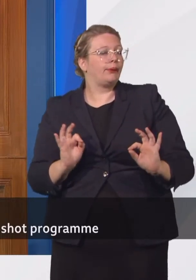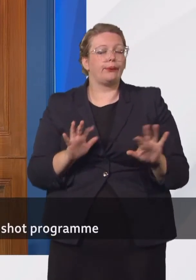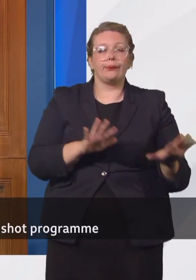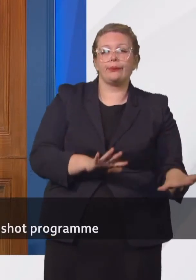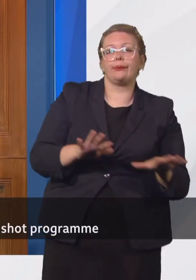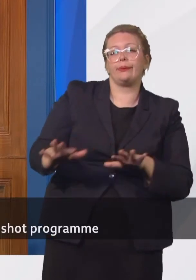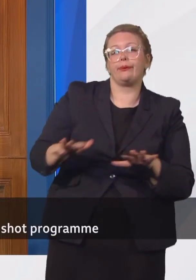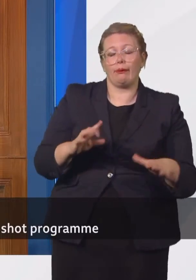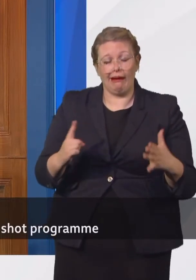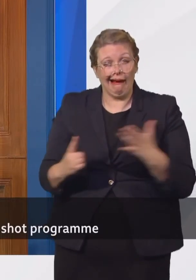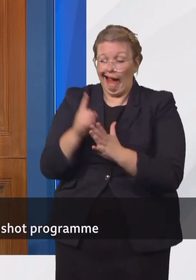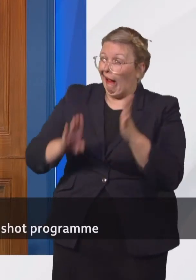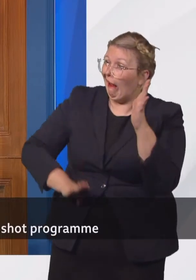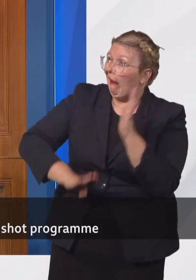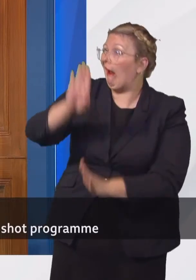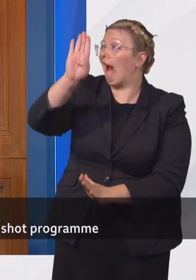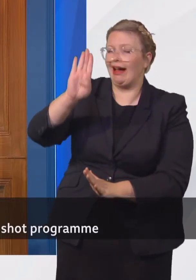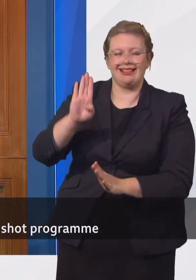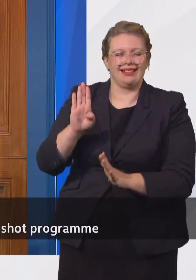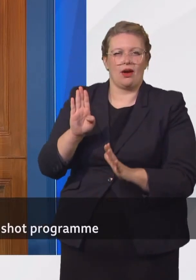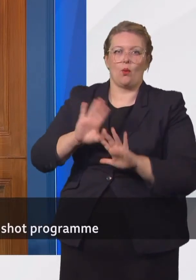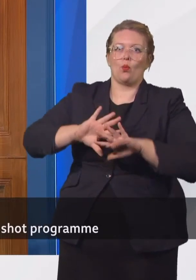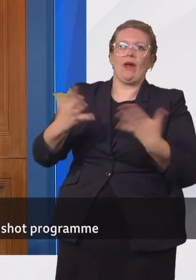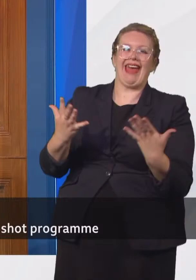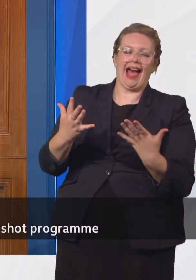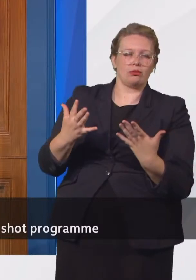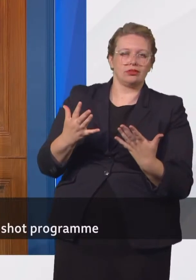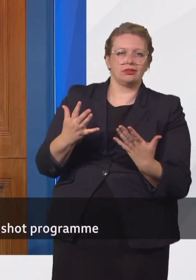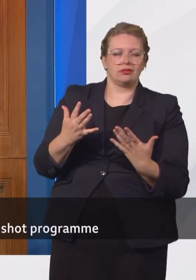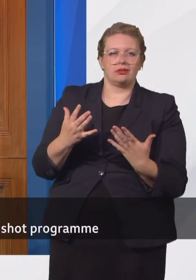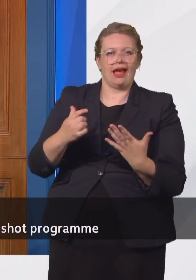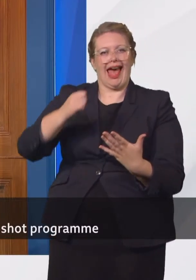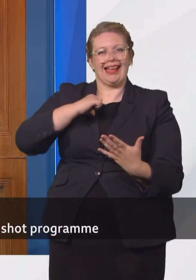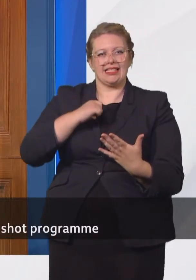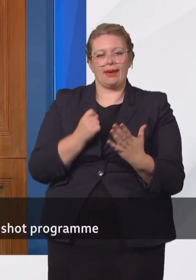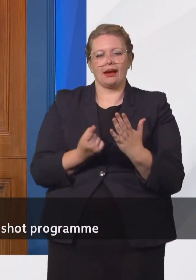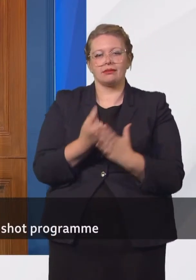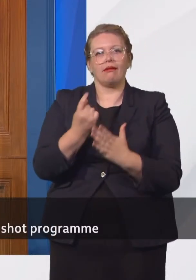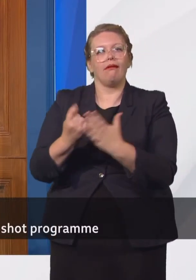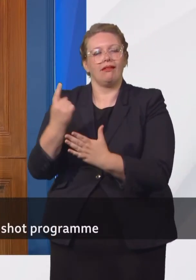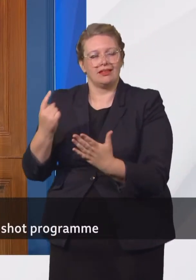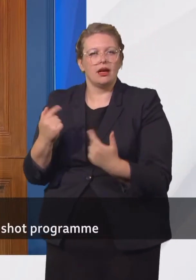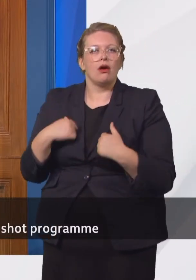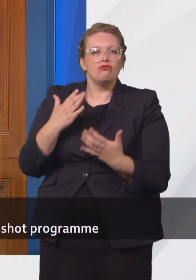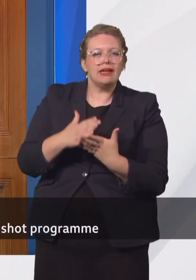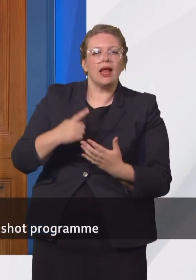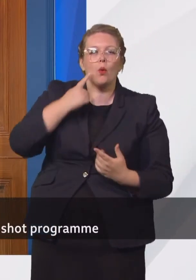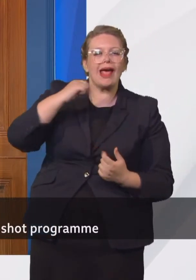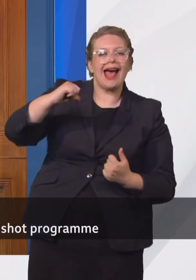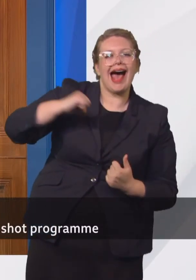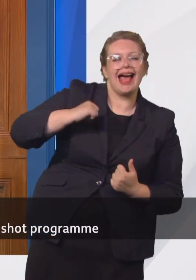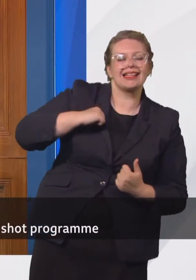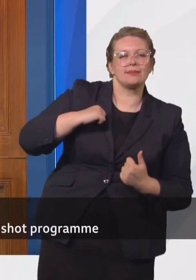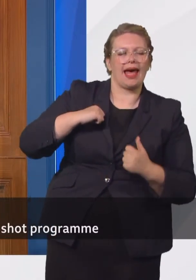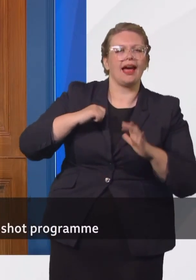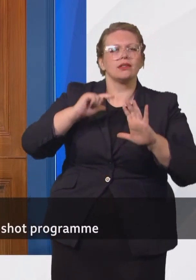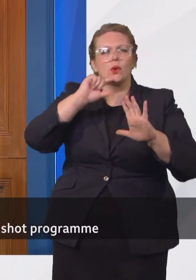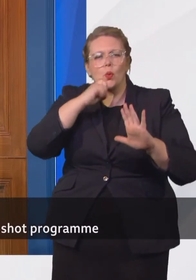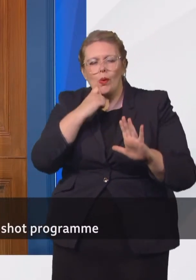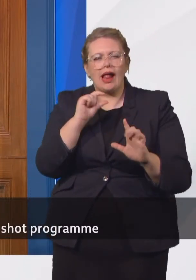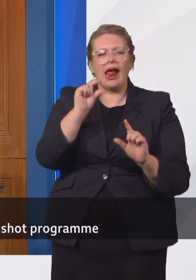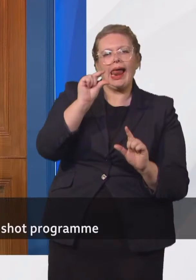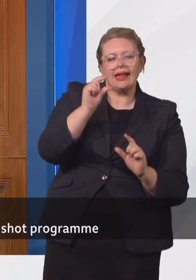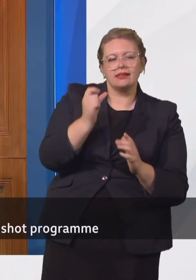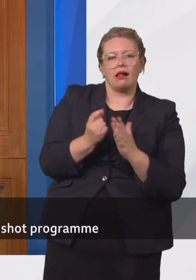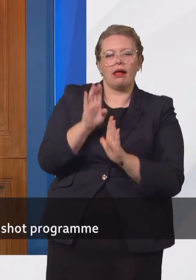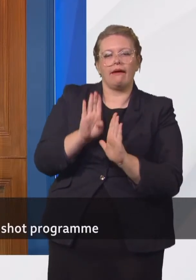are now, with no further bumps in the road in terms of upswings in activity between now and this